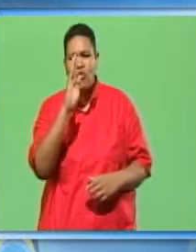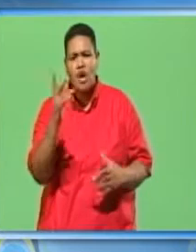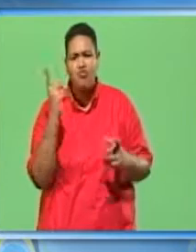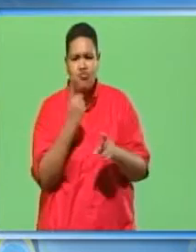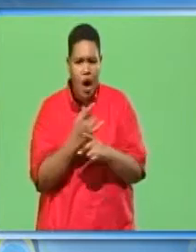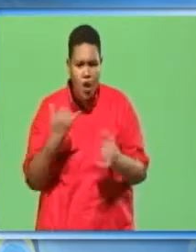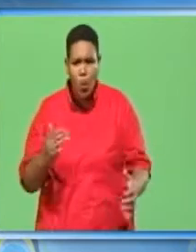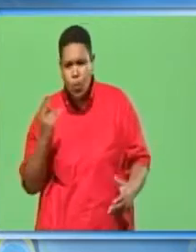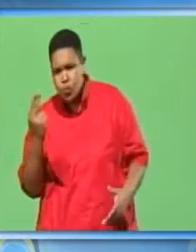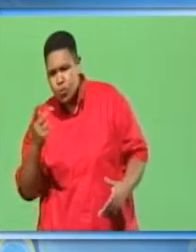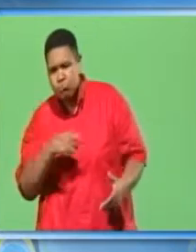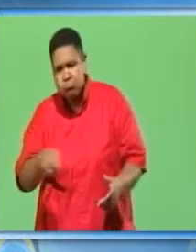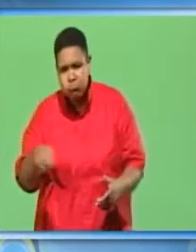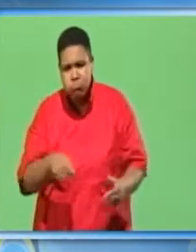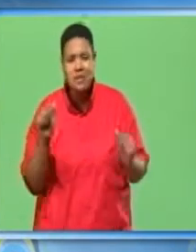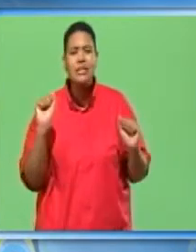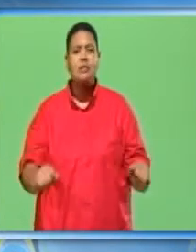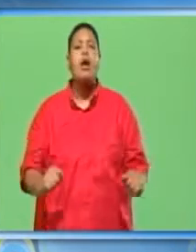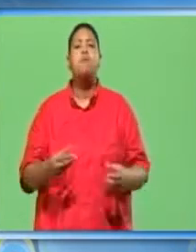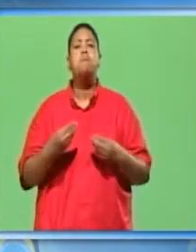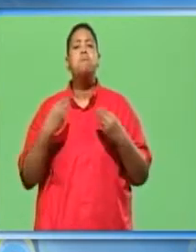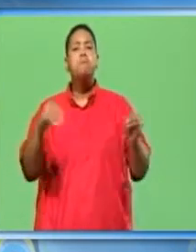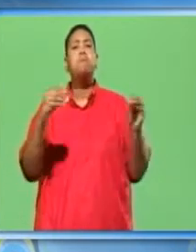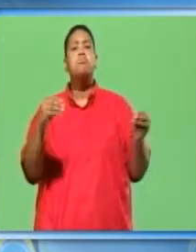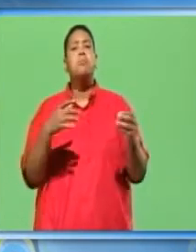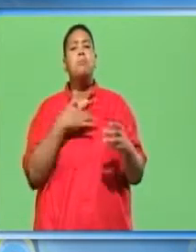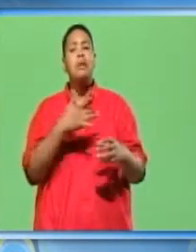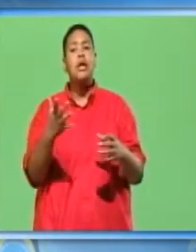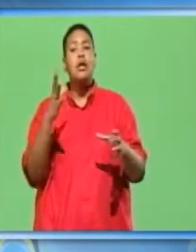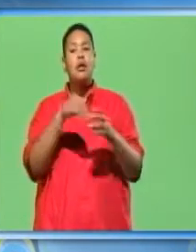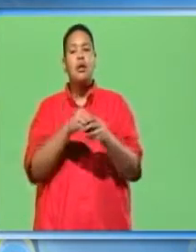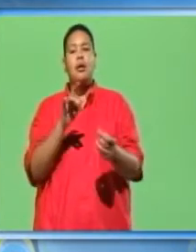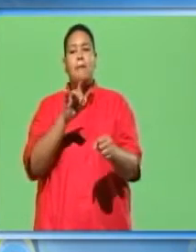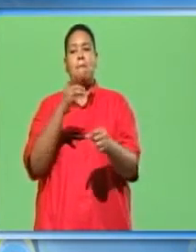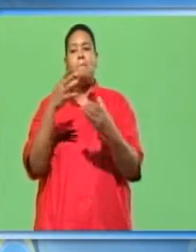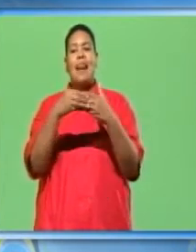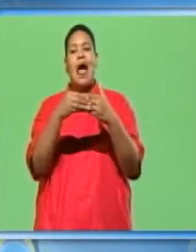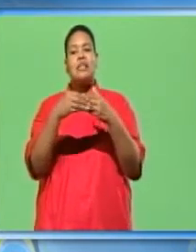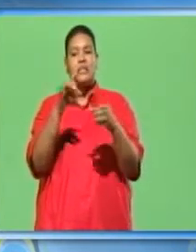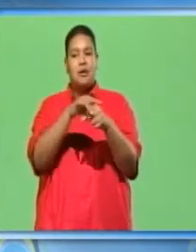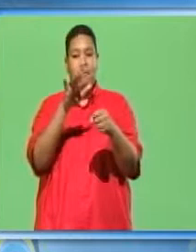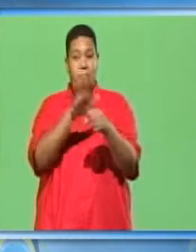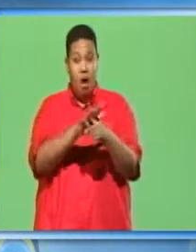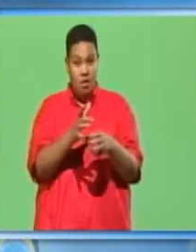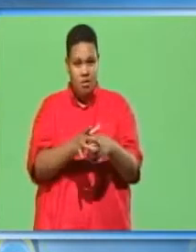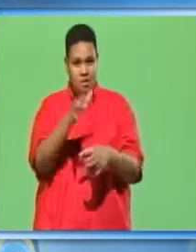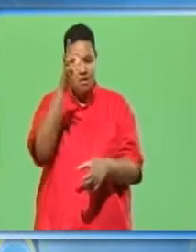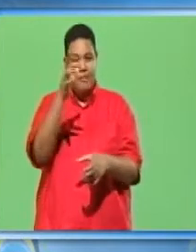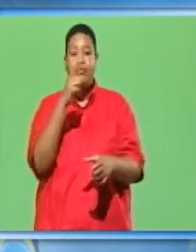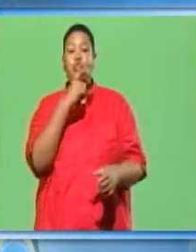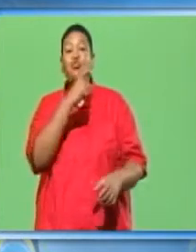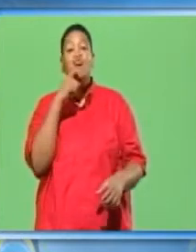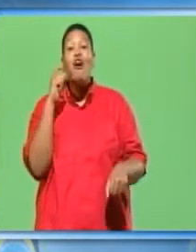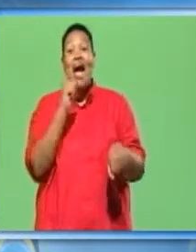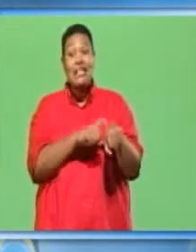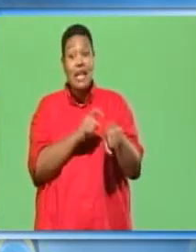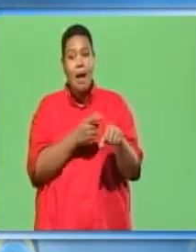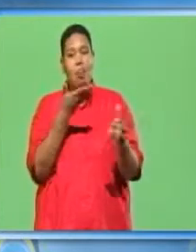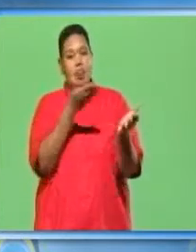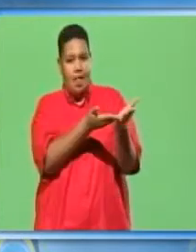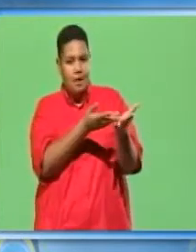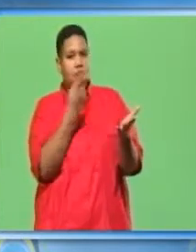These are usually supplied in a plastic container. The drying time of these glues is stated on the